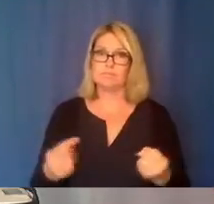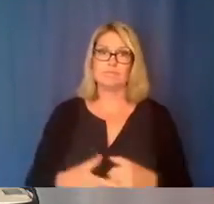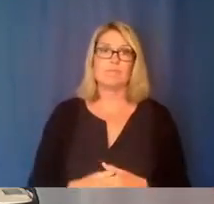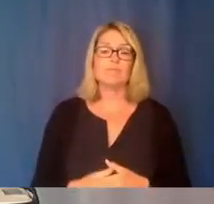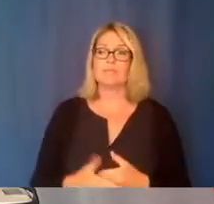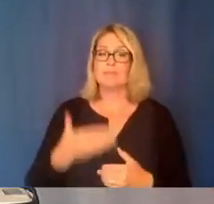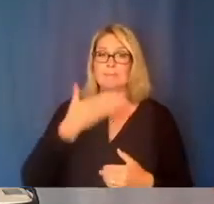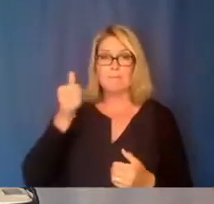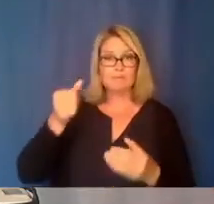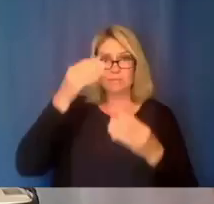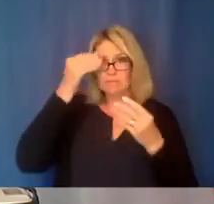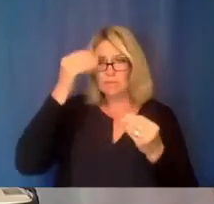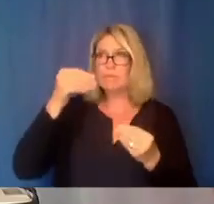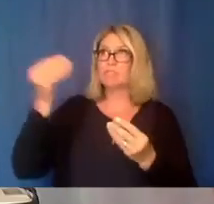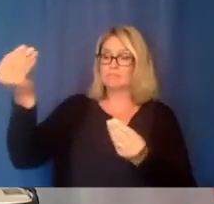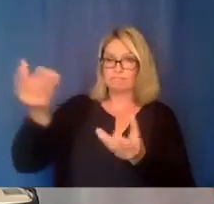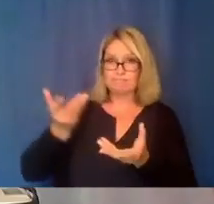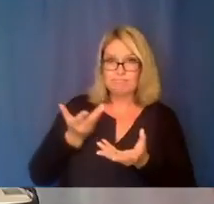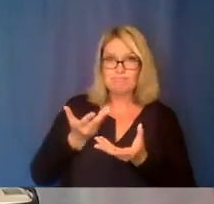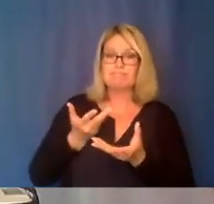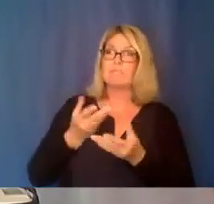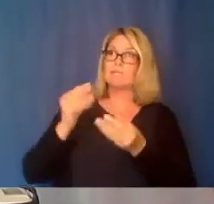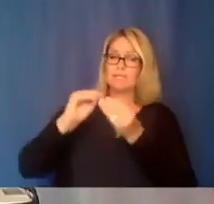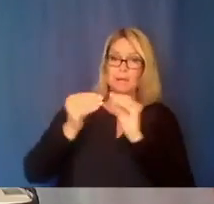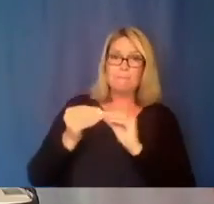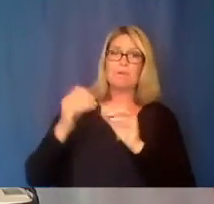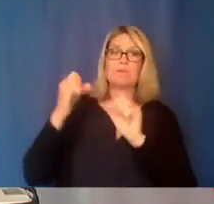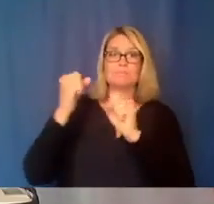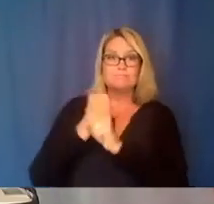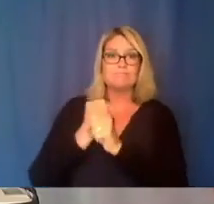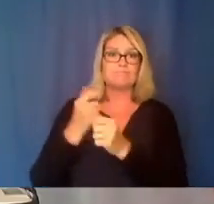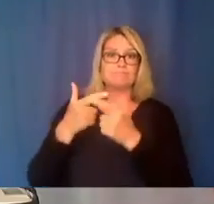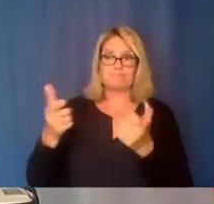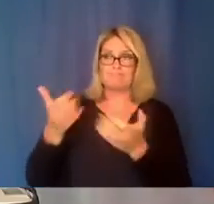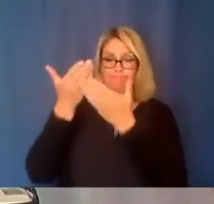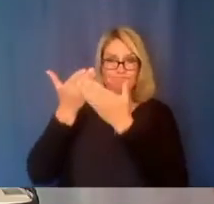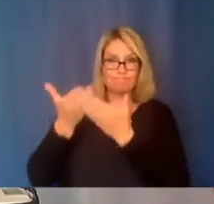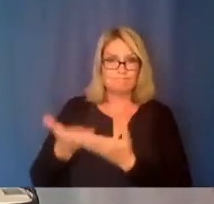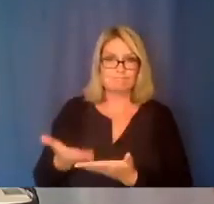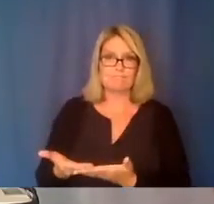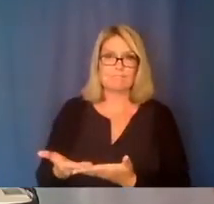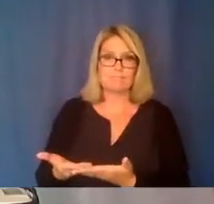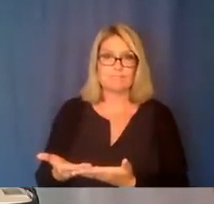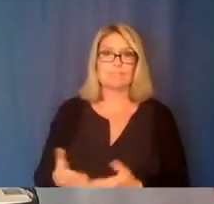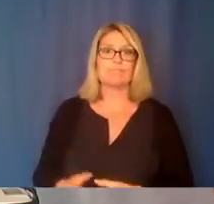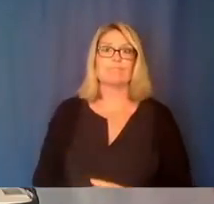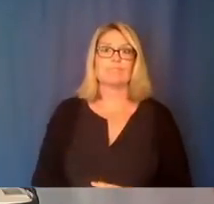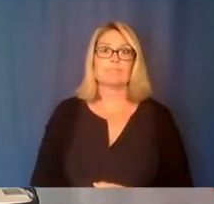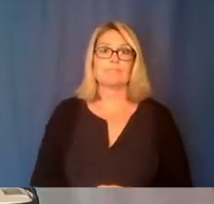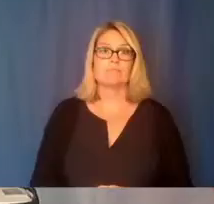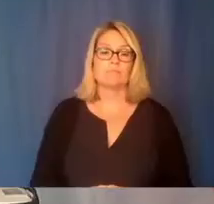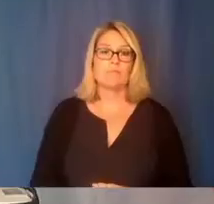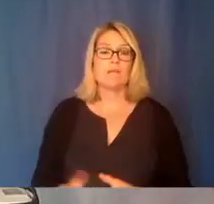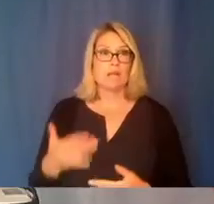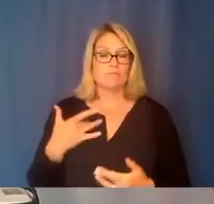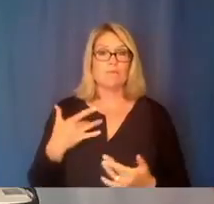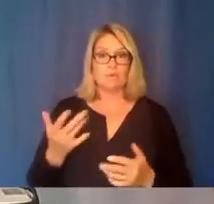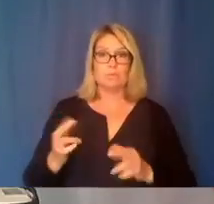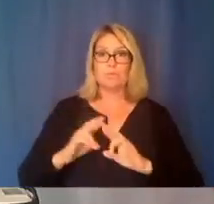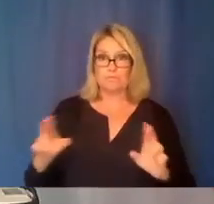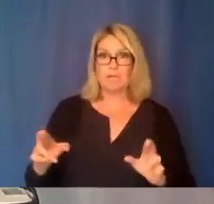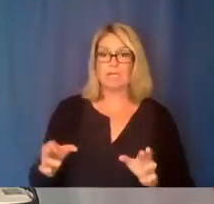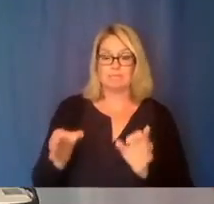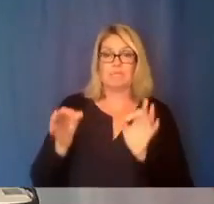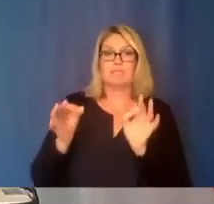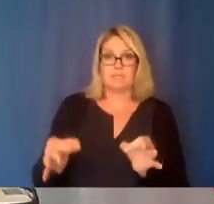and public health data that we have. And when we're at a time now where we're able to make these decisions based on